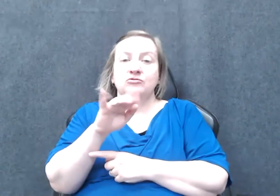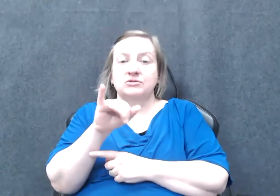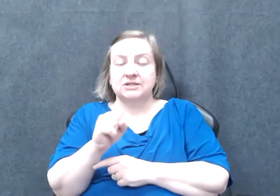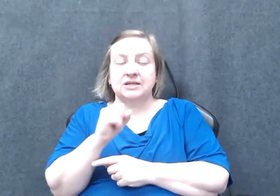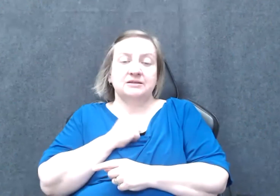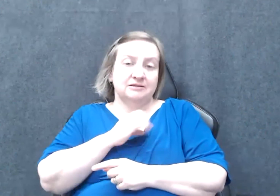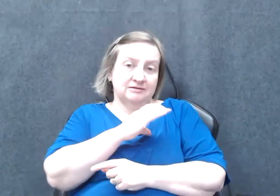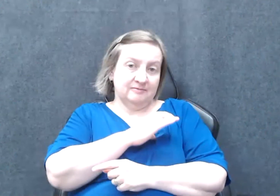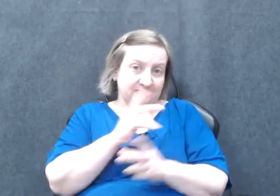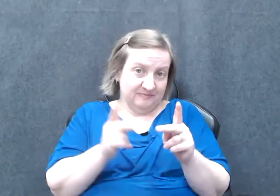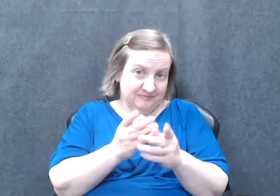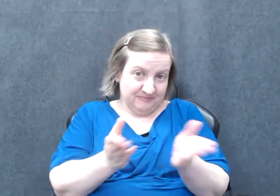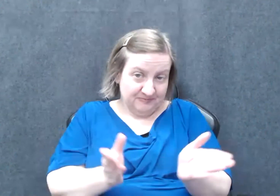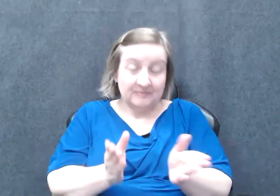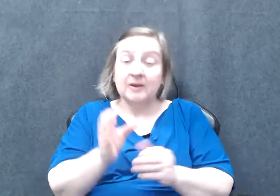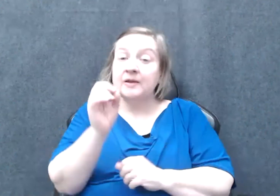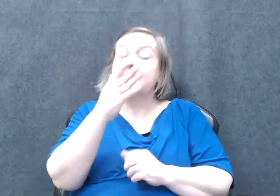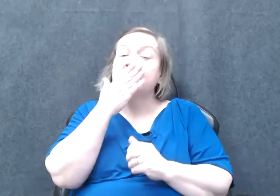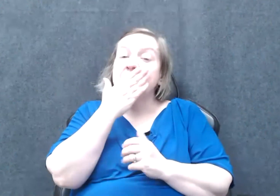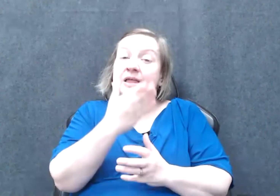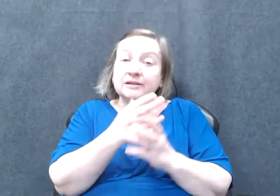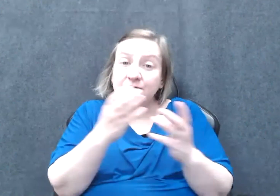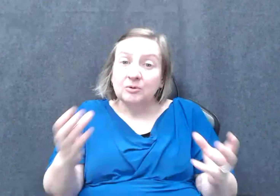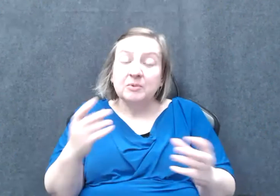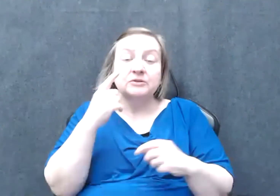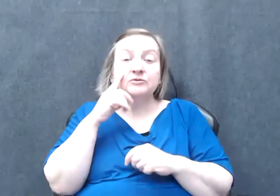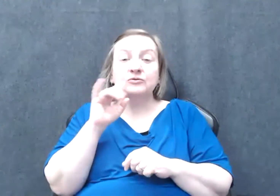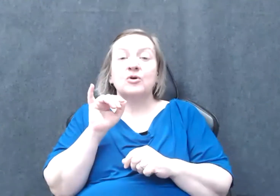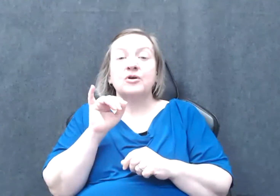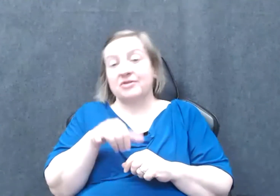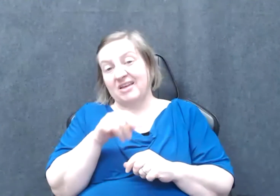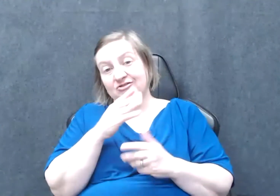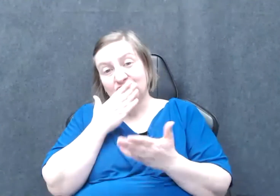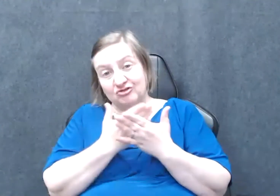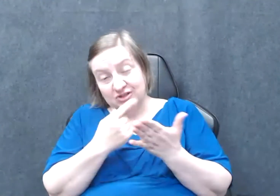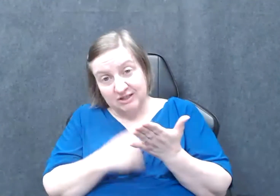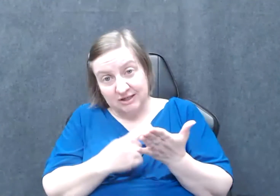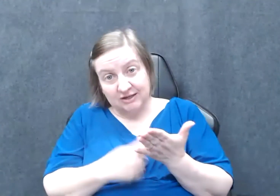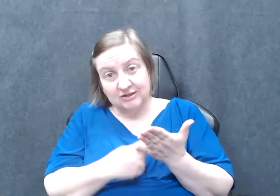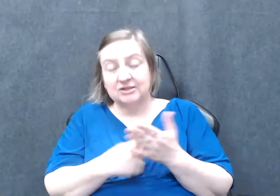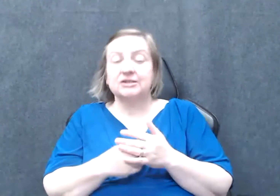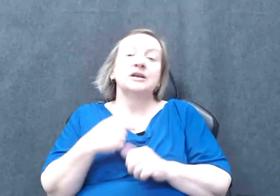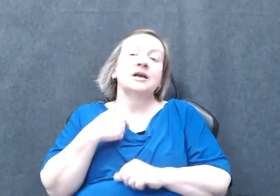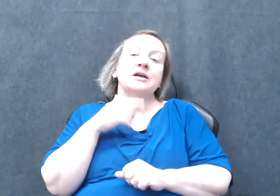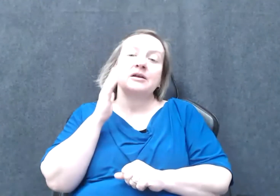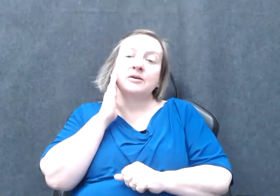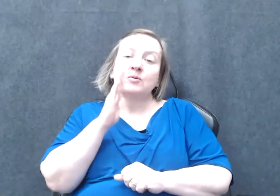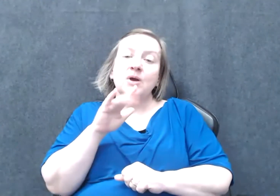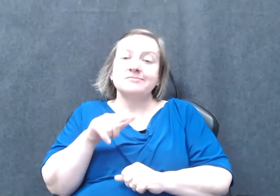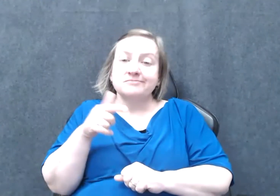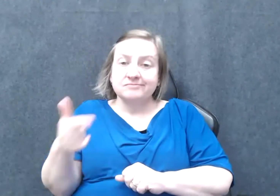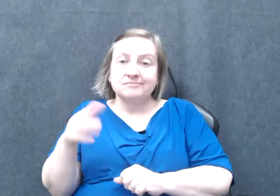members. Okay, thanks so much for that really good discussion. I'm going to turn it over